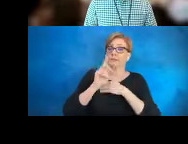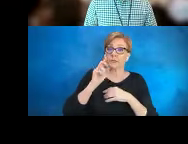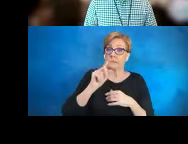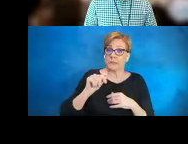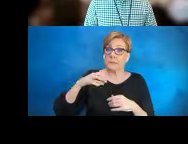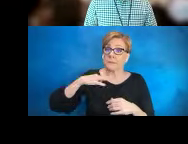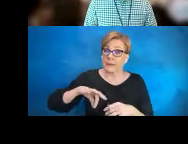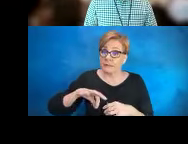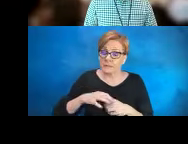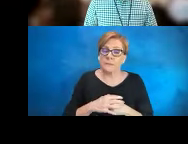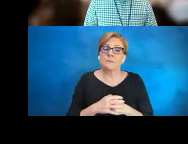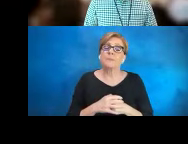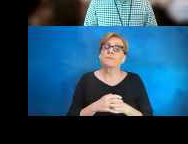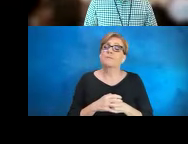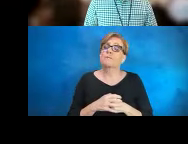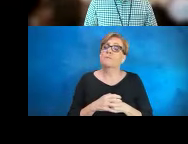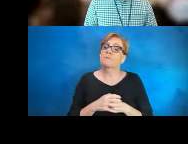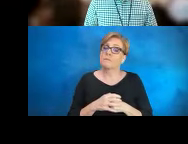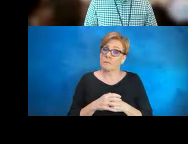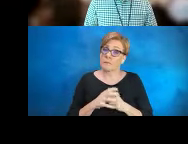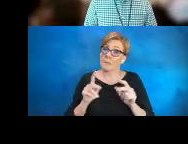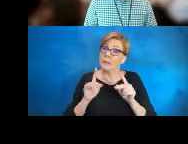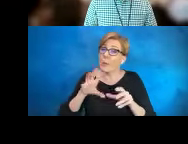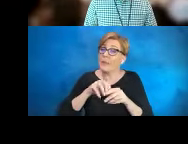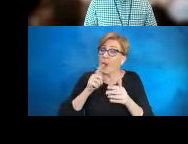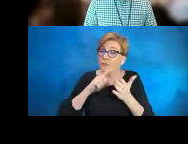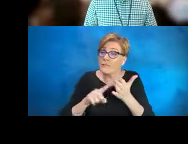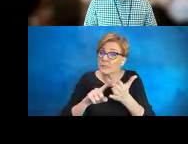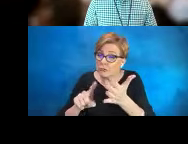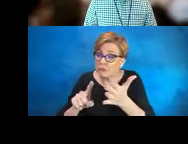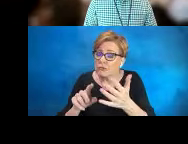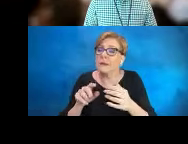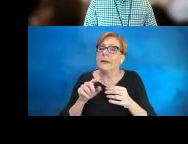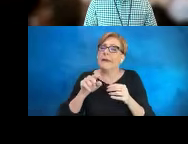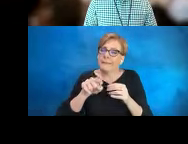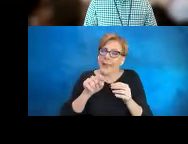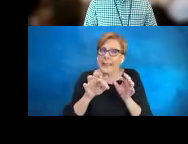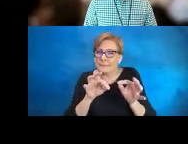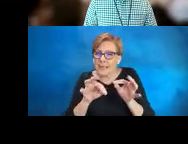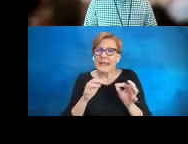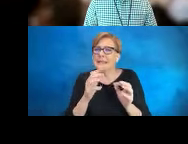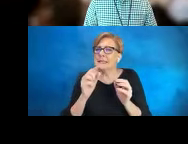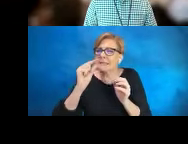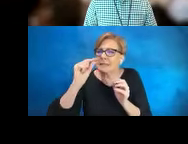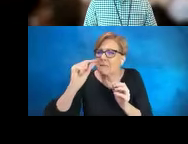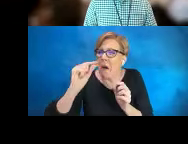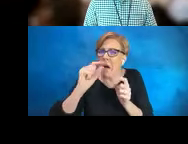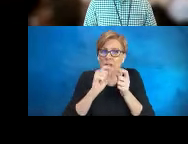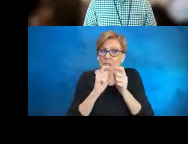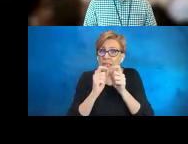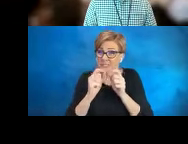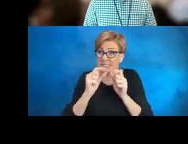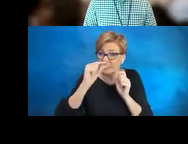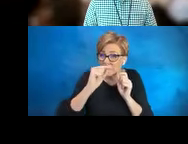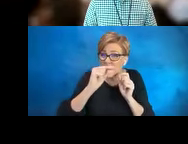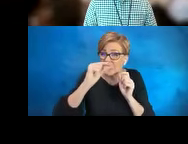Our respondents described a series of small, seemingly banal changes that together amounted to